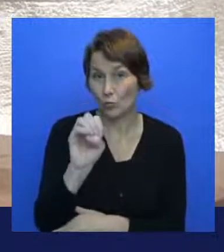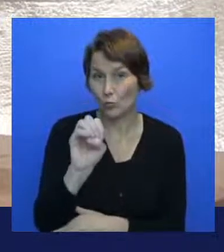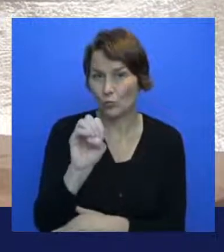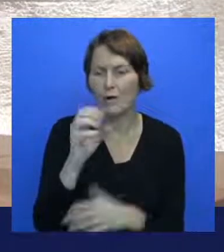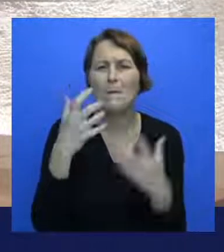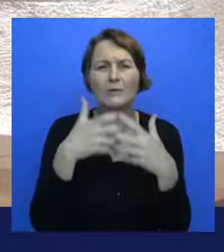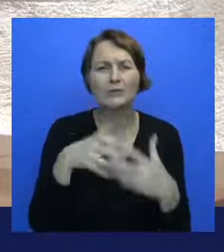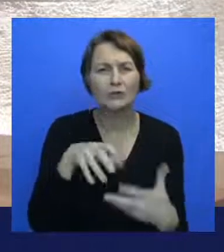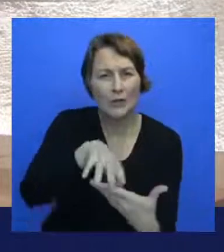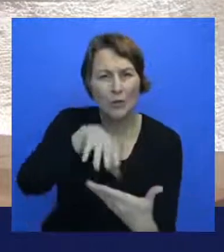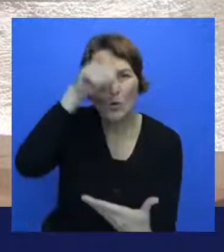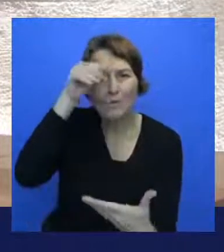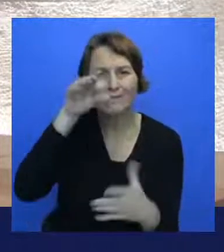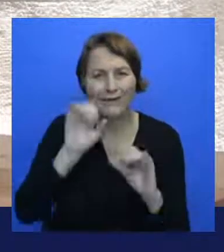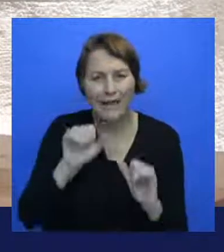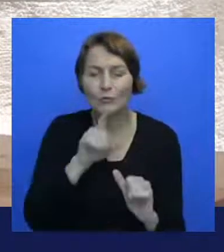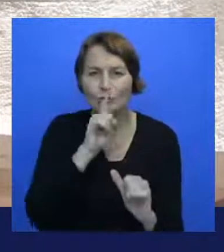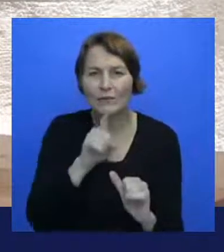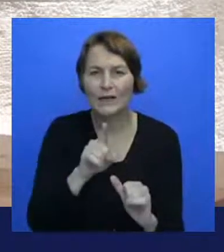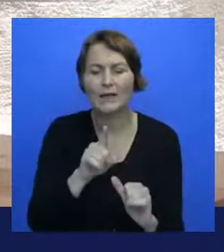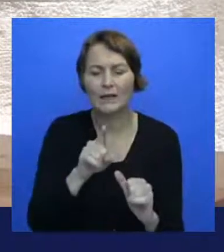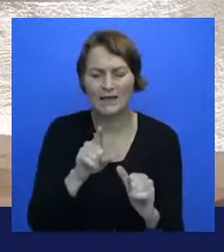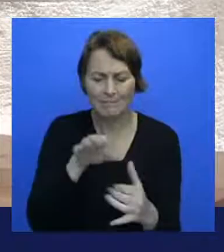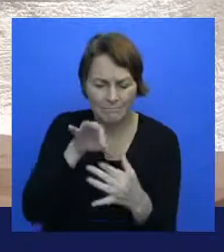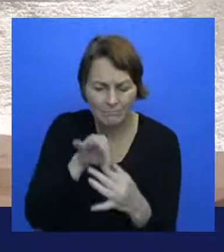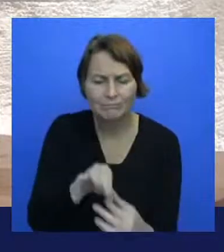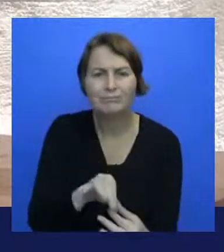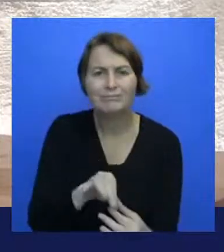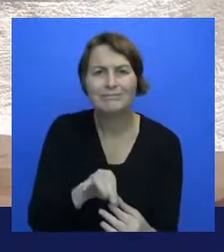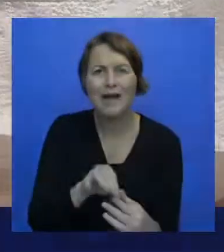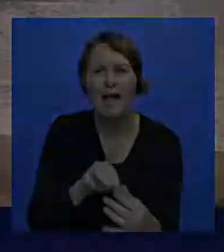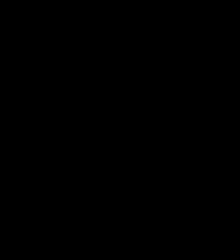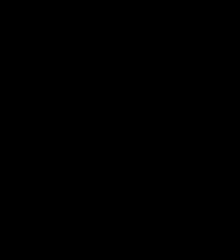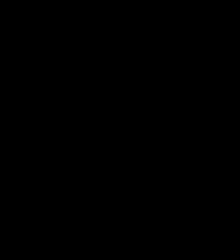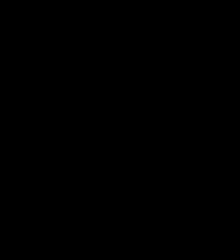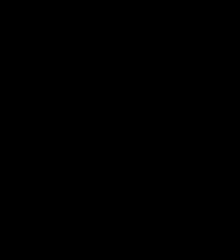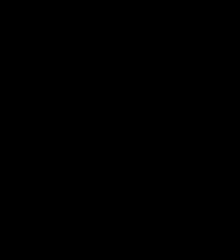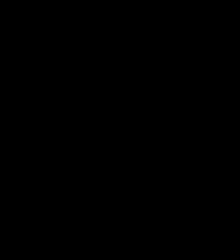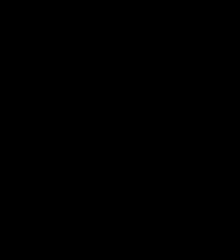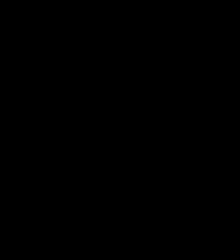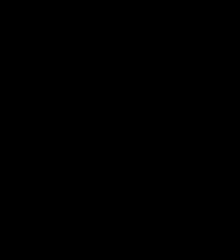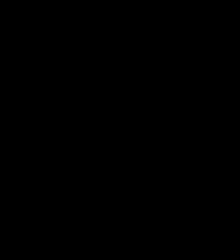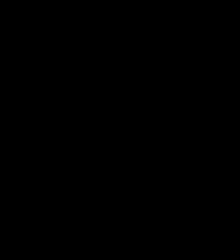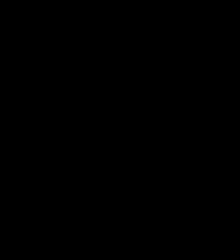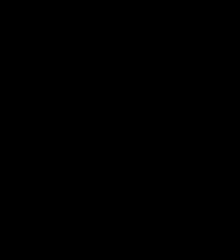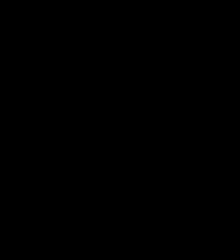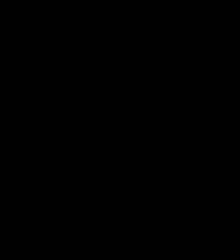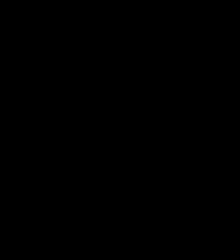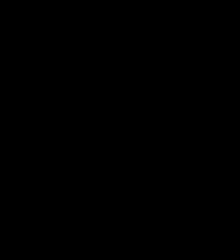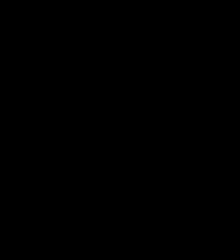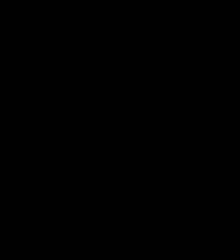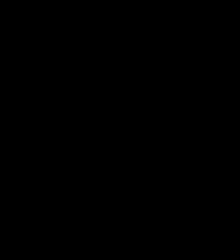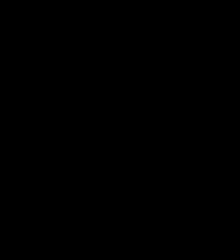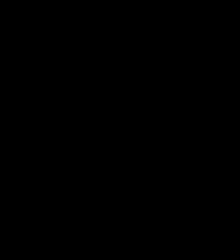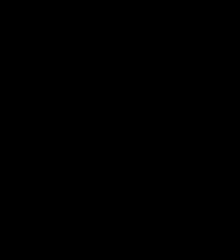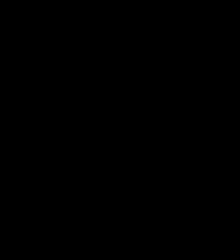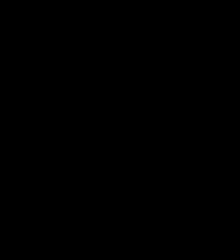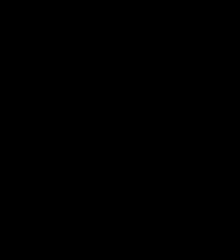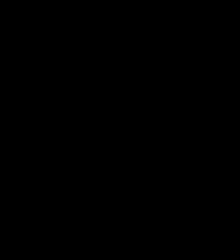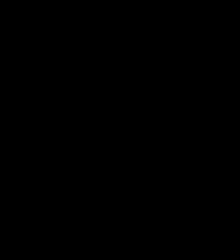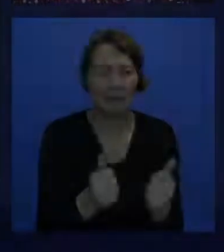from your applications. And we focus there on making sure it works for all skill levels, whether you're a novice who's working with